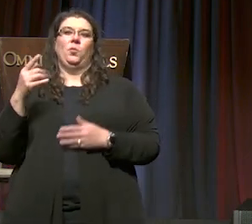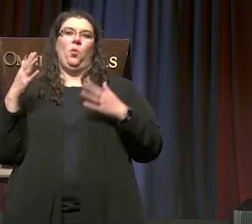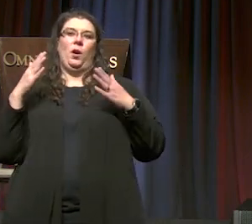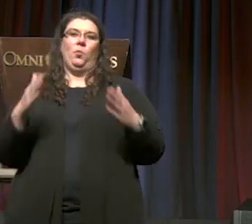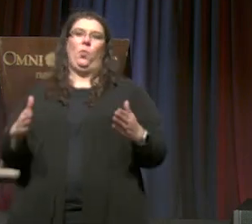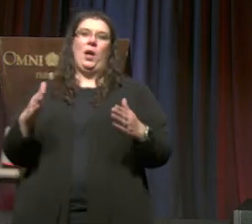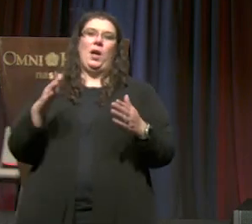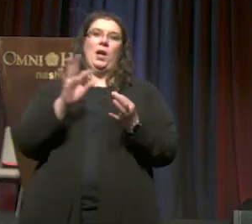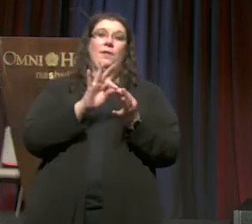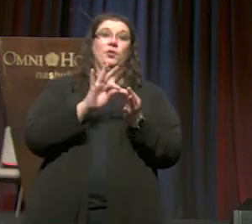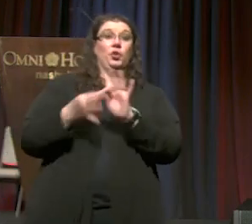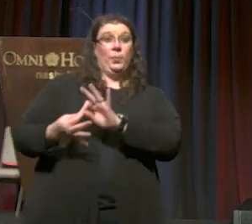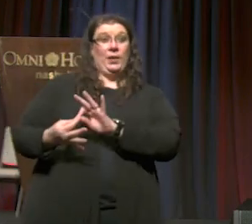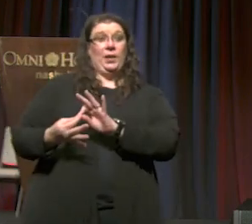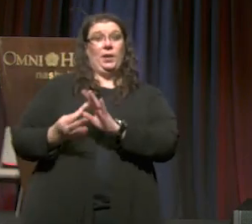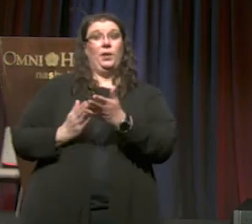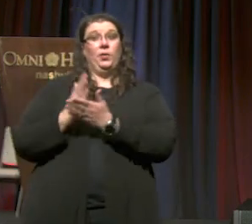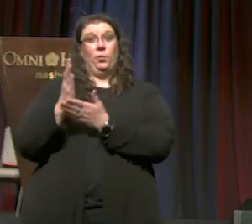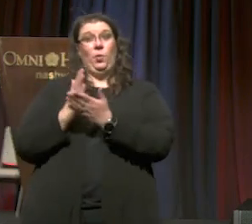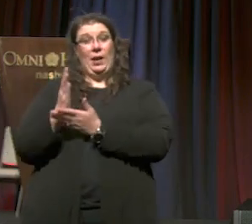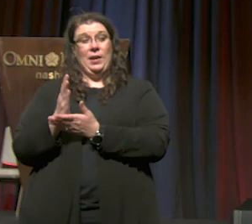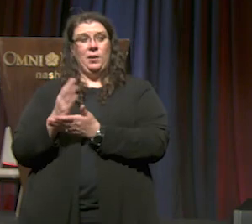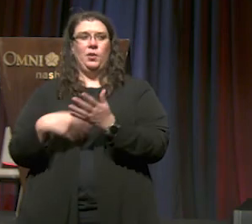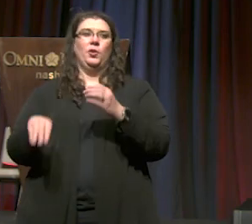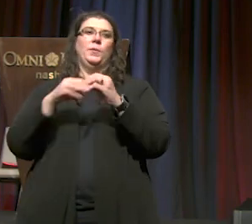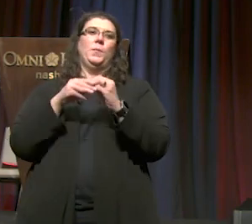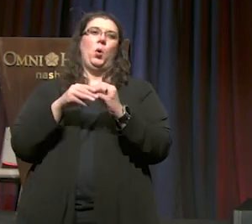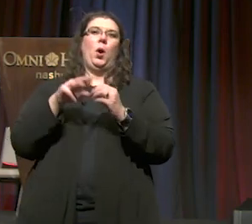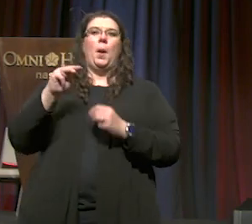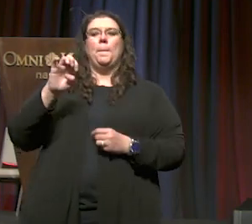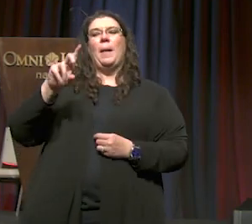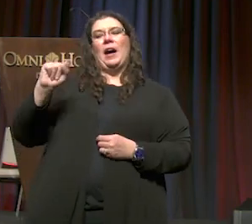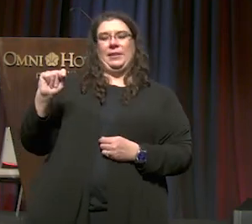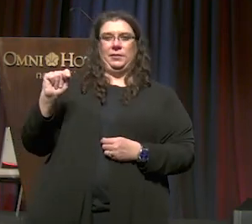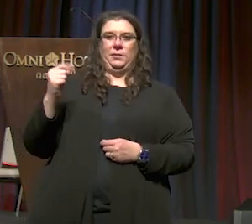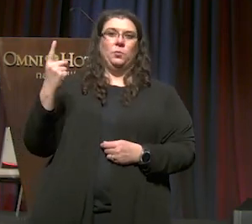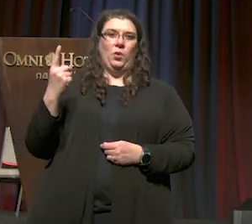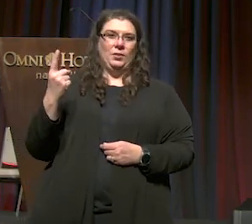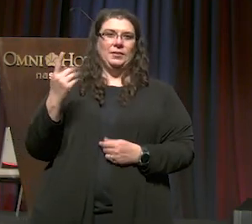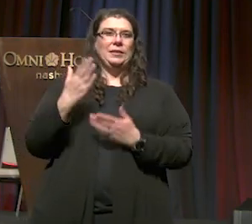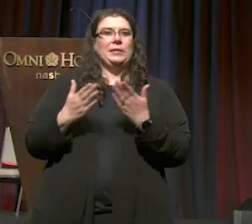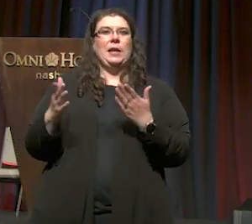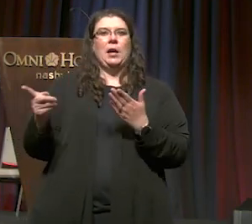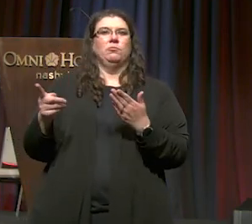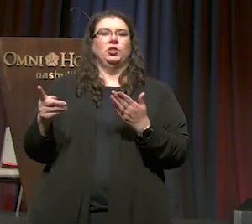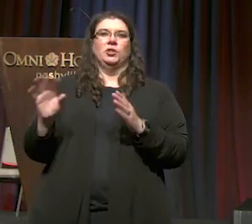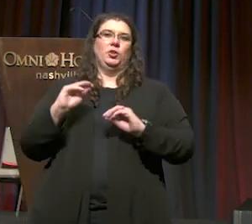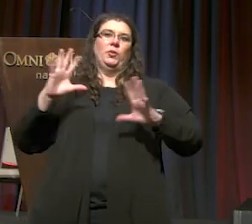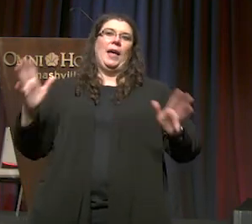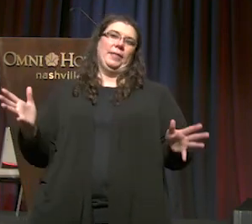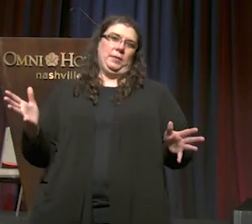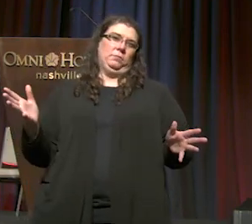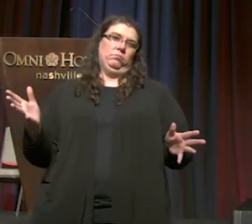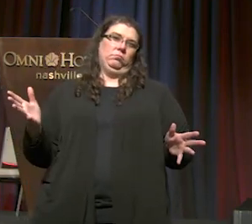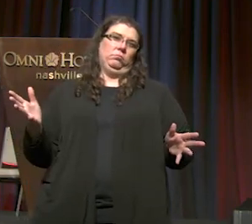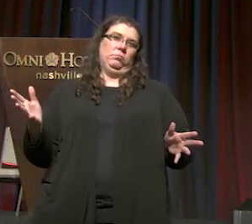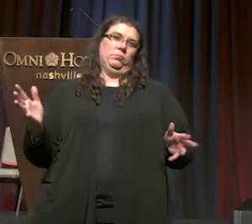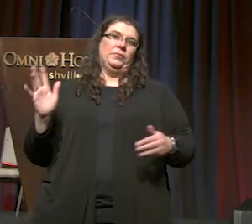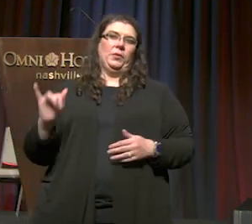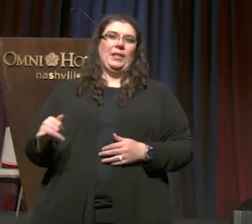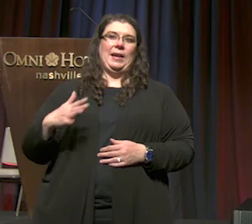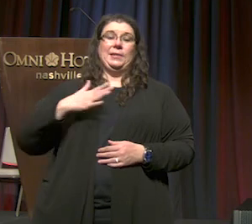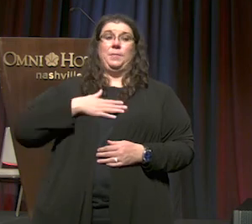right, and then there are more modest ones. And some Central Conference, I think, don't do anything at all. So that's